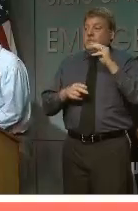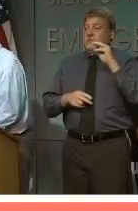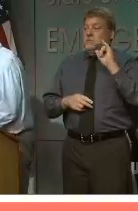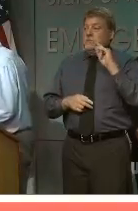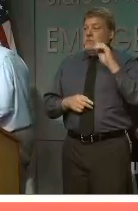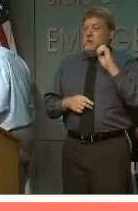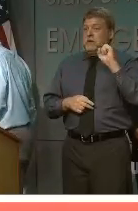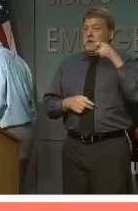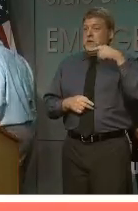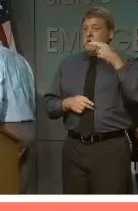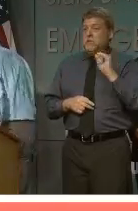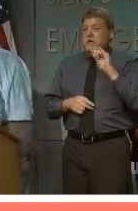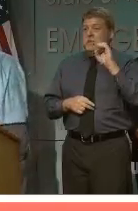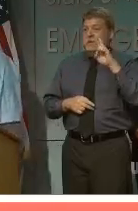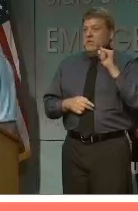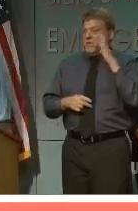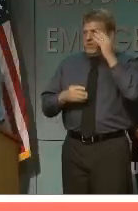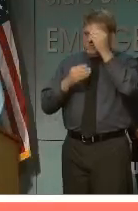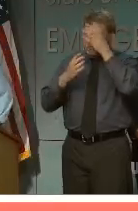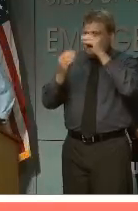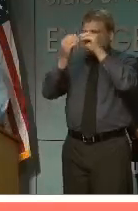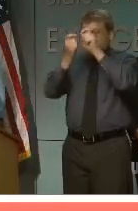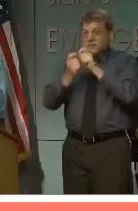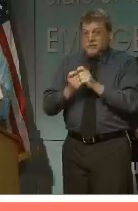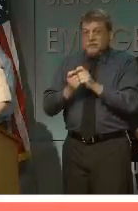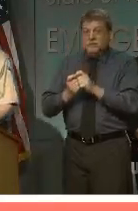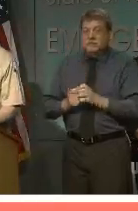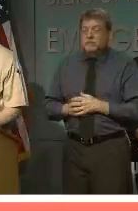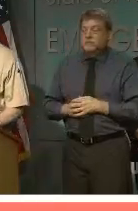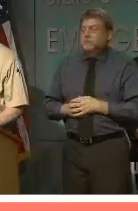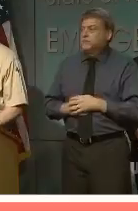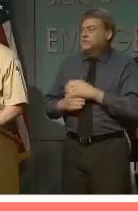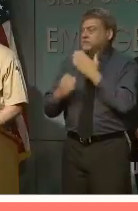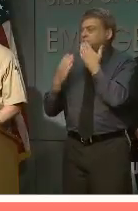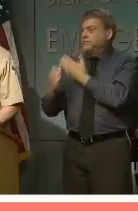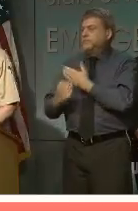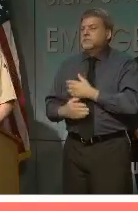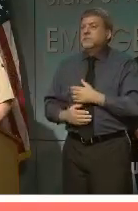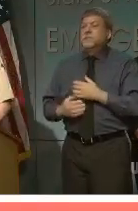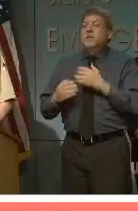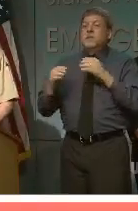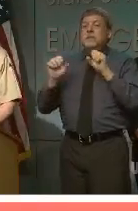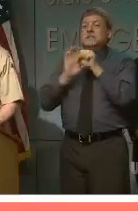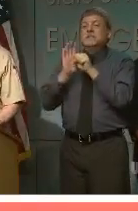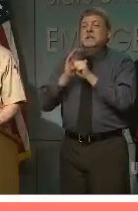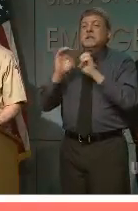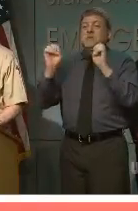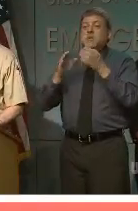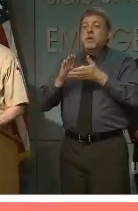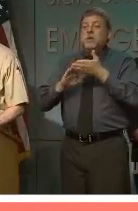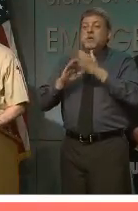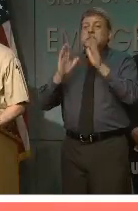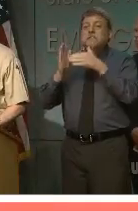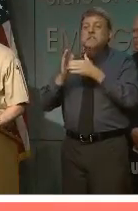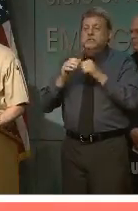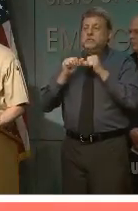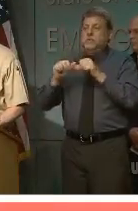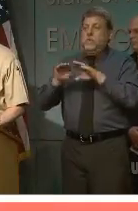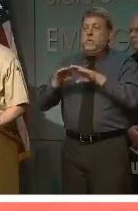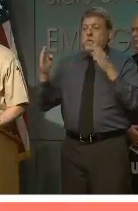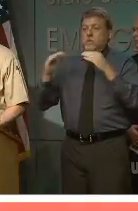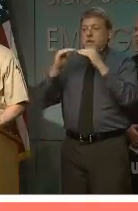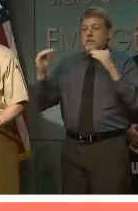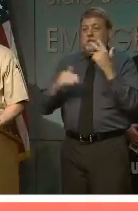Mike. Thank you, Governor. Good afternoon, everyone. The State Emergency Operations Center remains activated at a